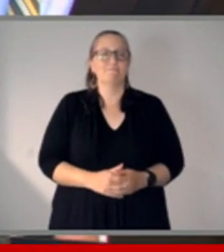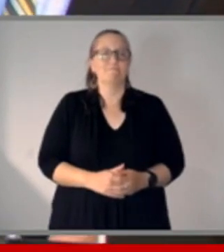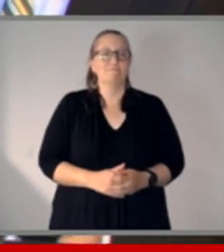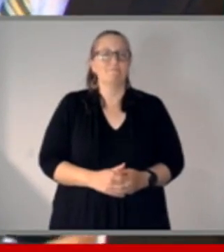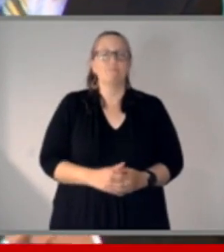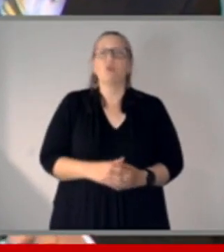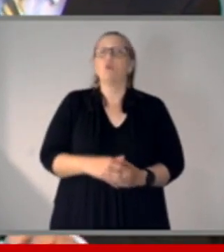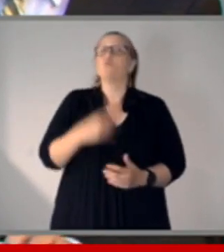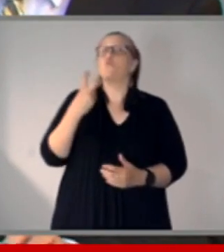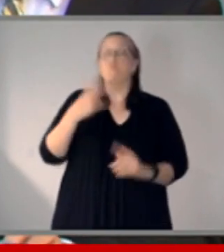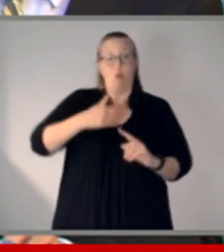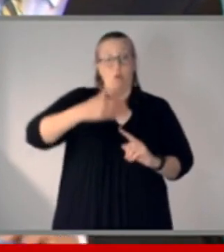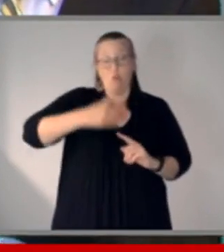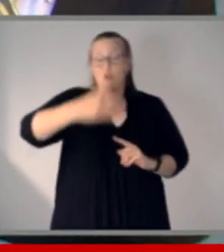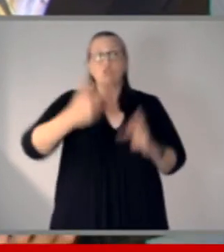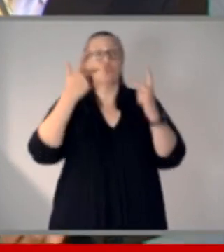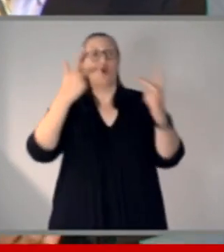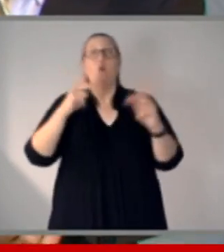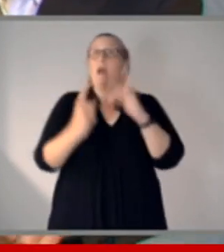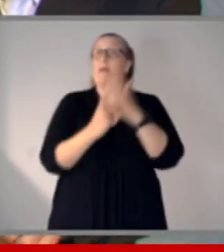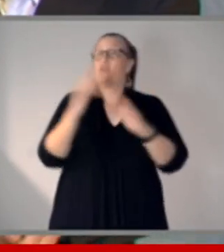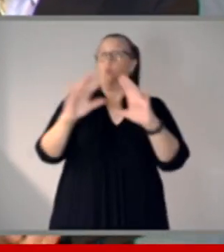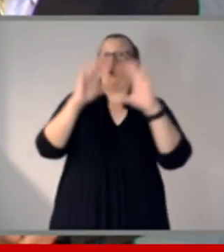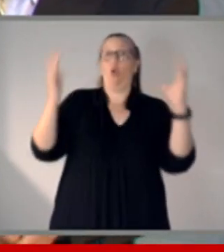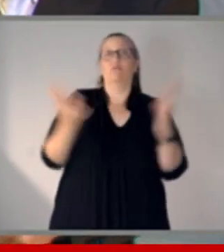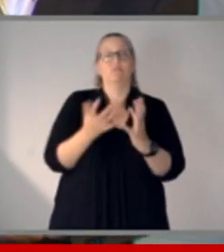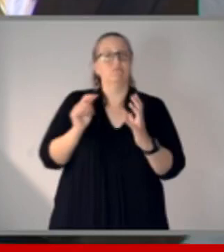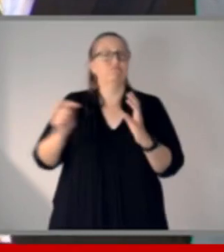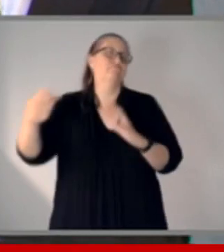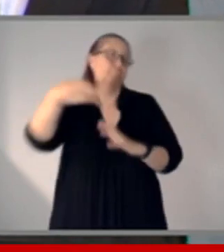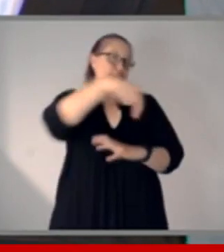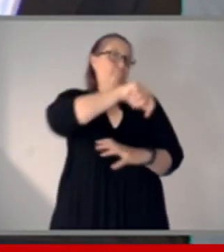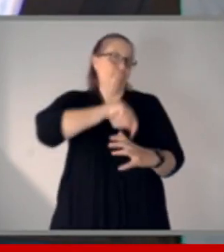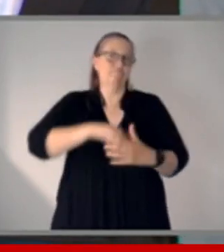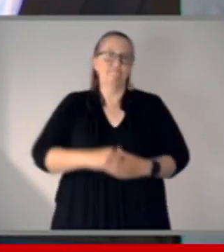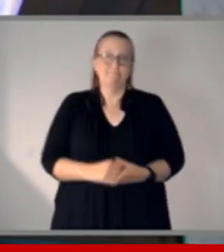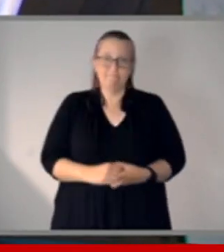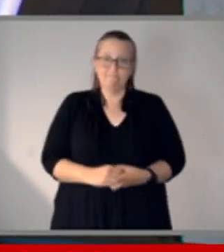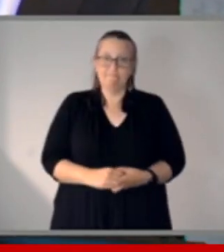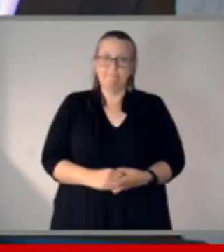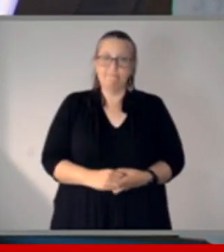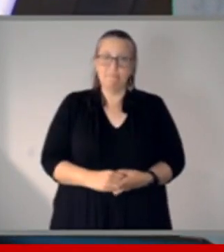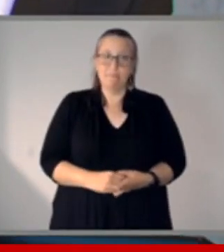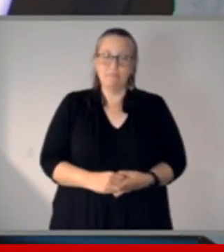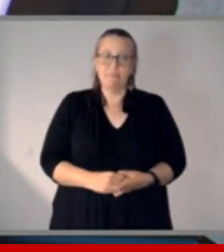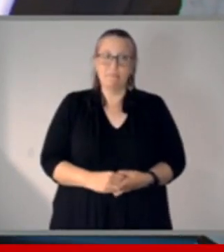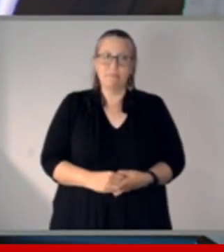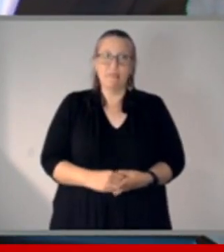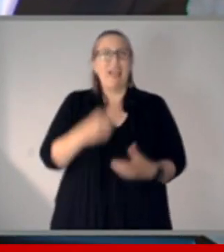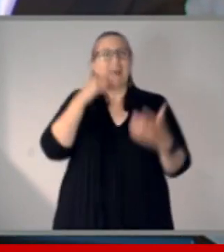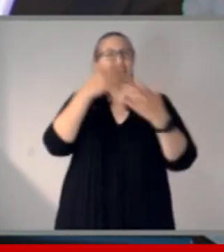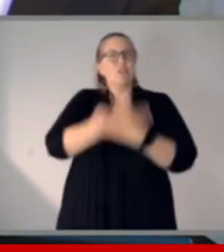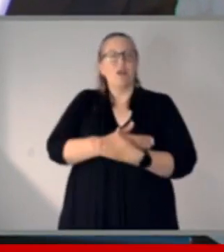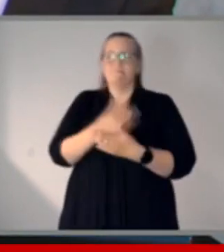international situation. Last night I was privileged to talk to with our chief scientist, Dr. Foley. Professor Foley and